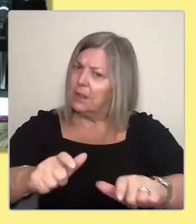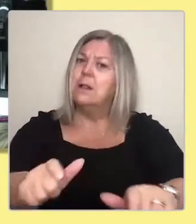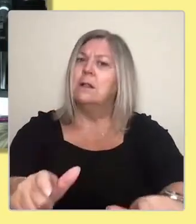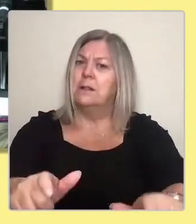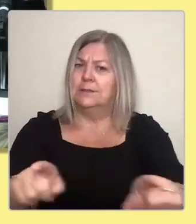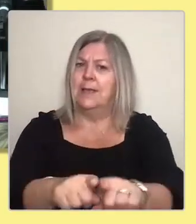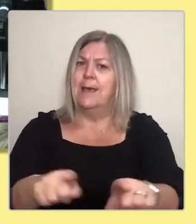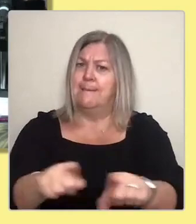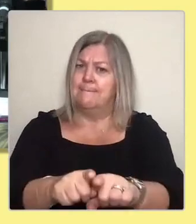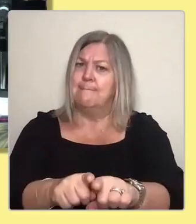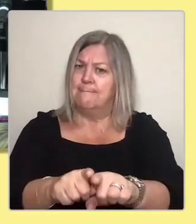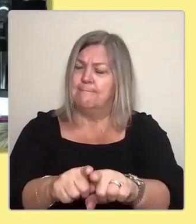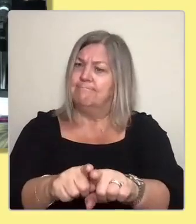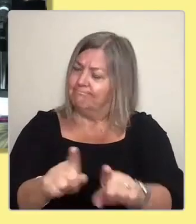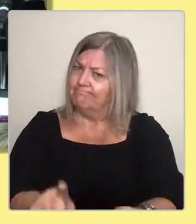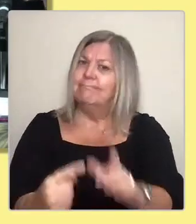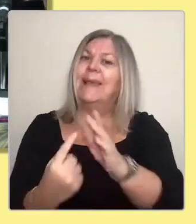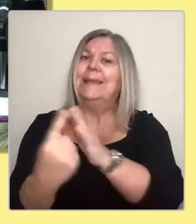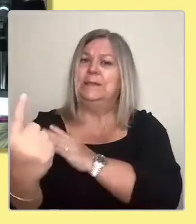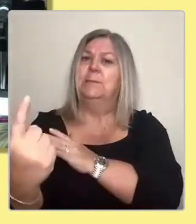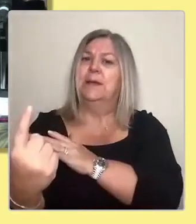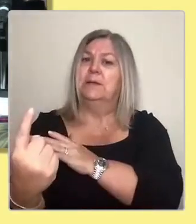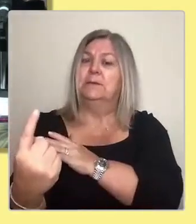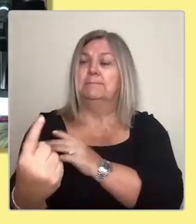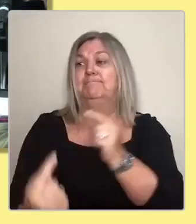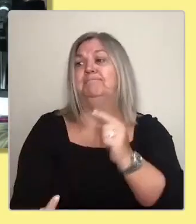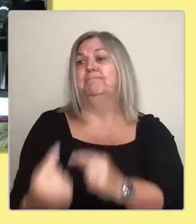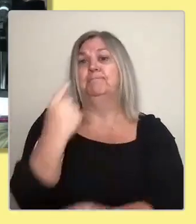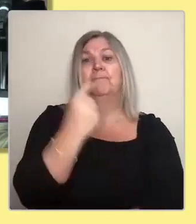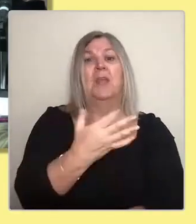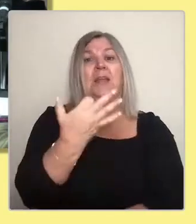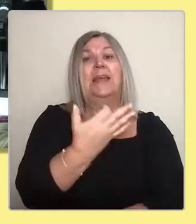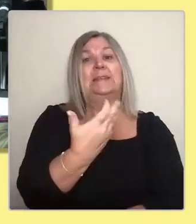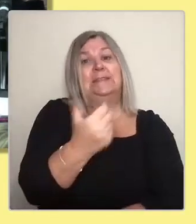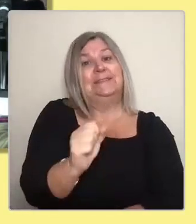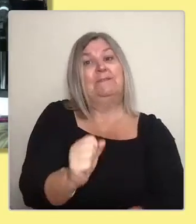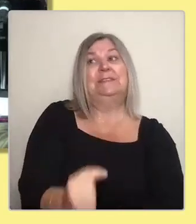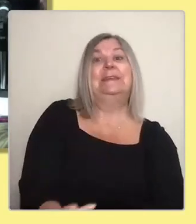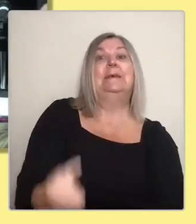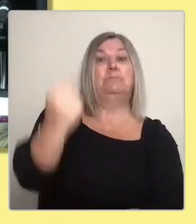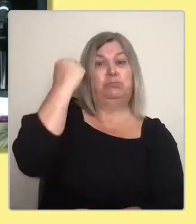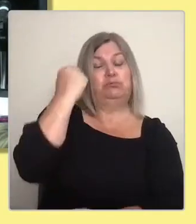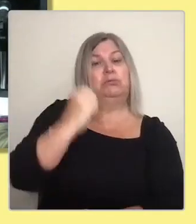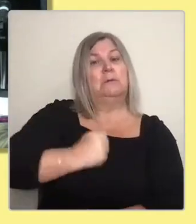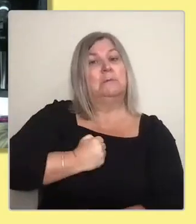a number of members of my family started various different branches.